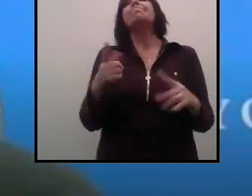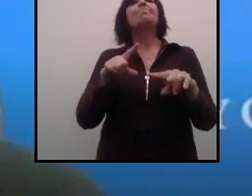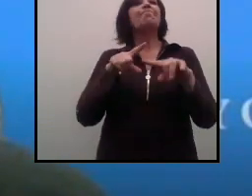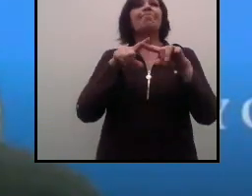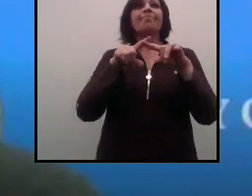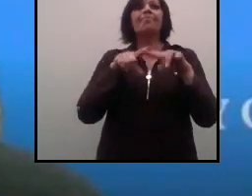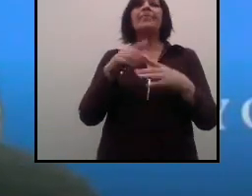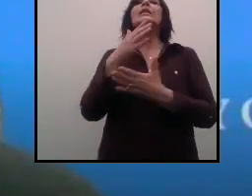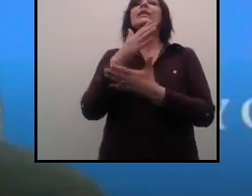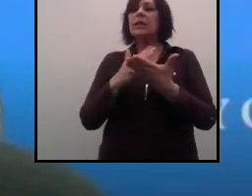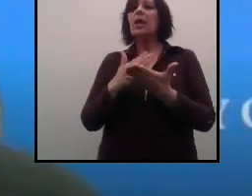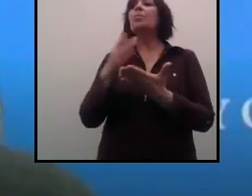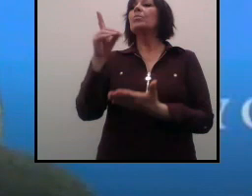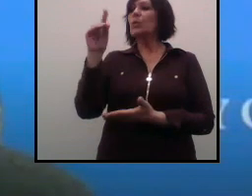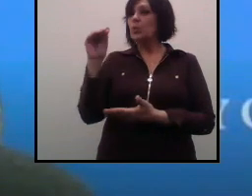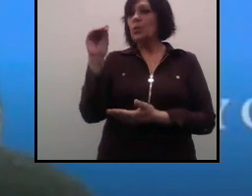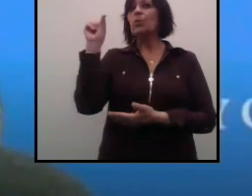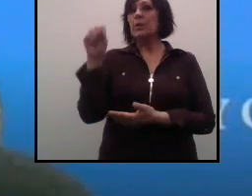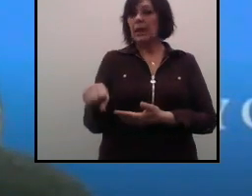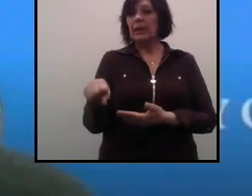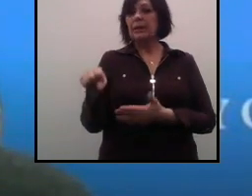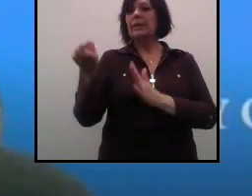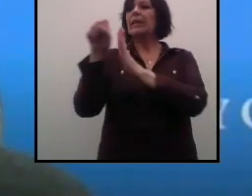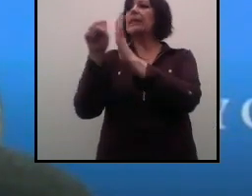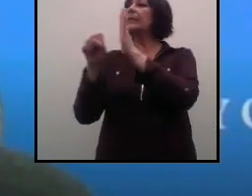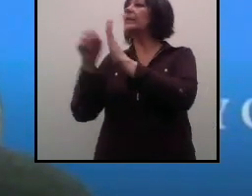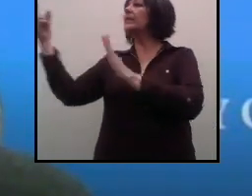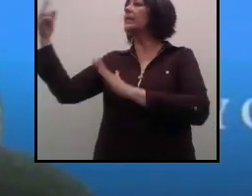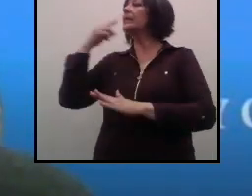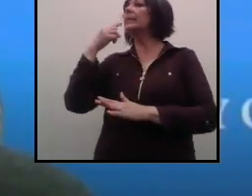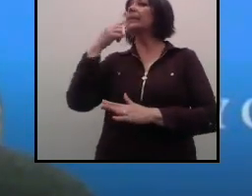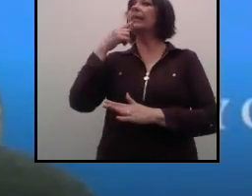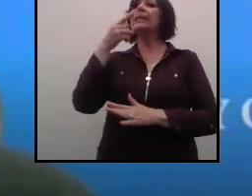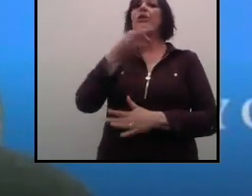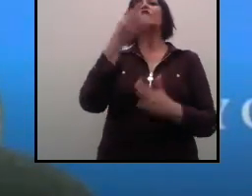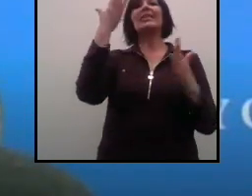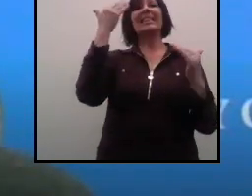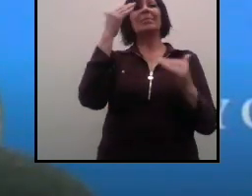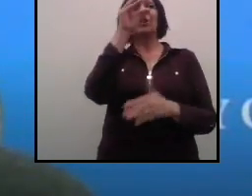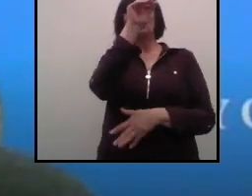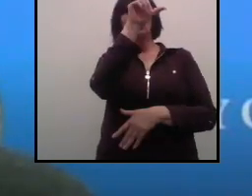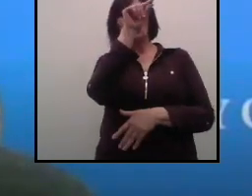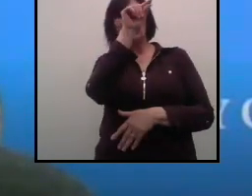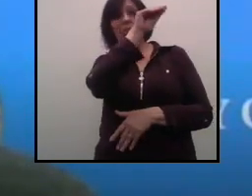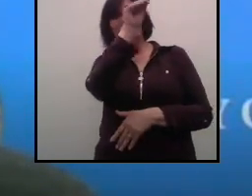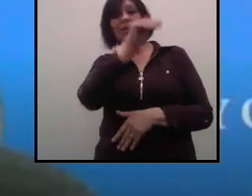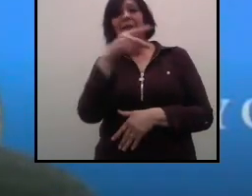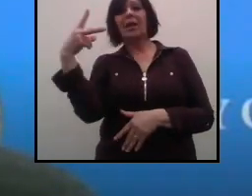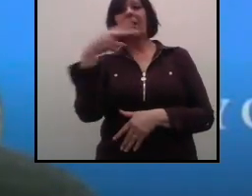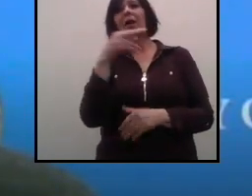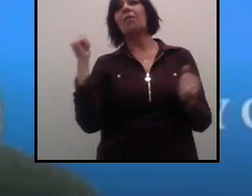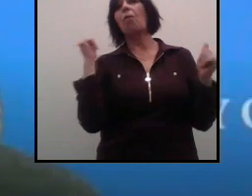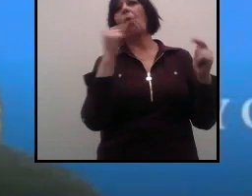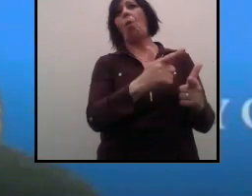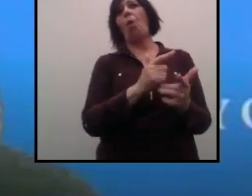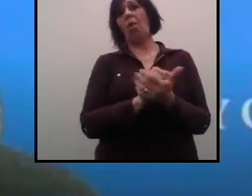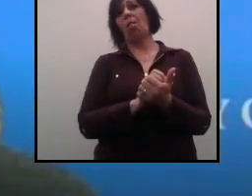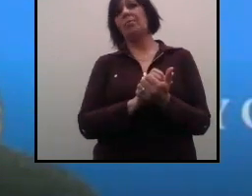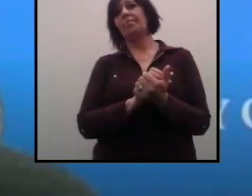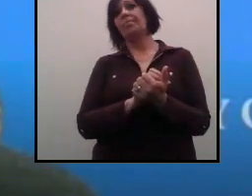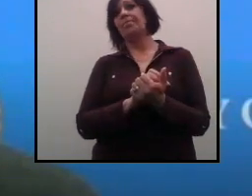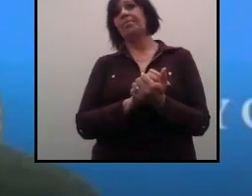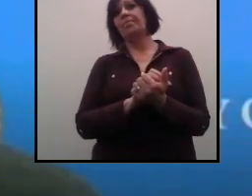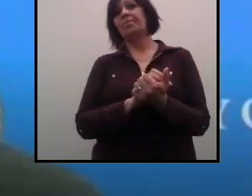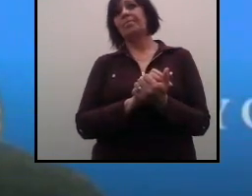depends. There are some that do. The state has come back and said you should expect a 20% cut across the board, so you need to cut those programs by